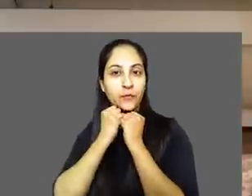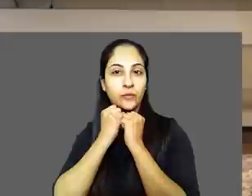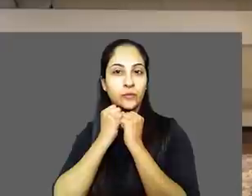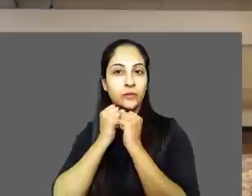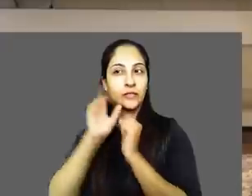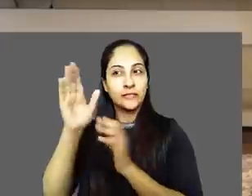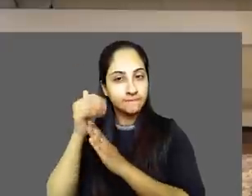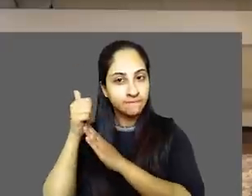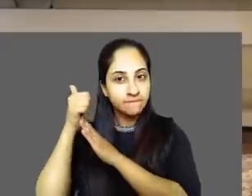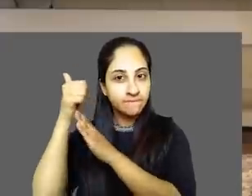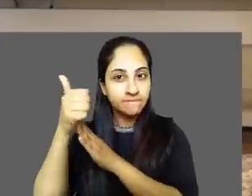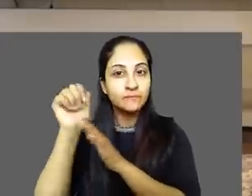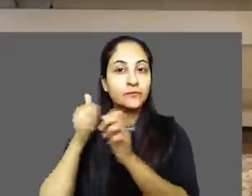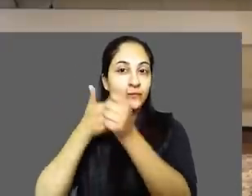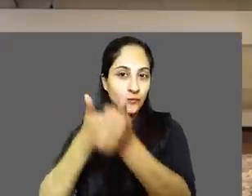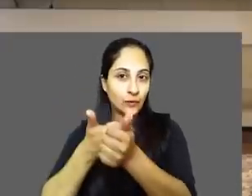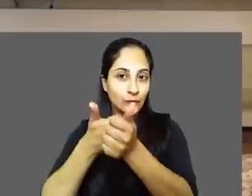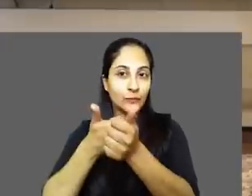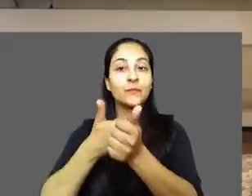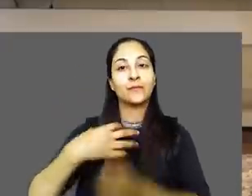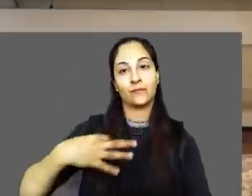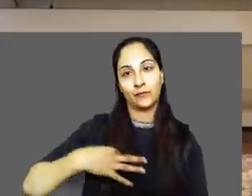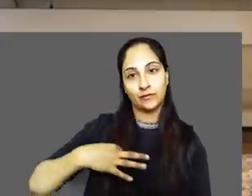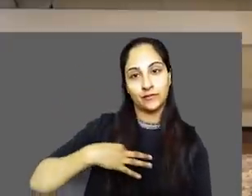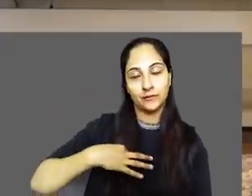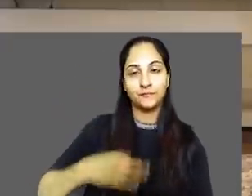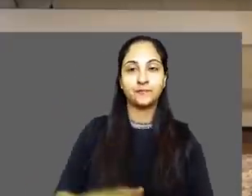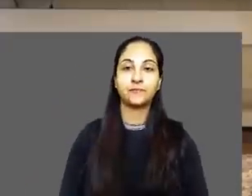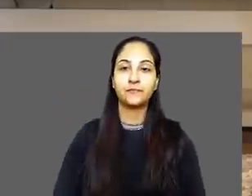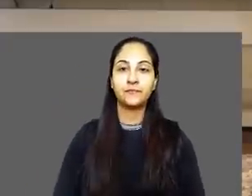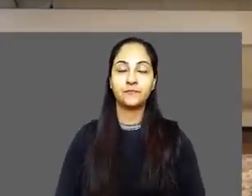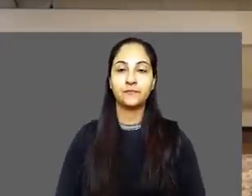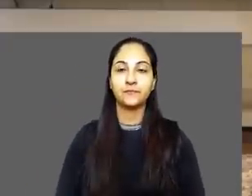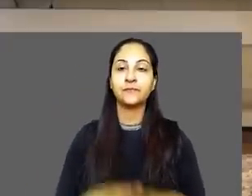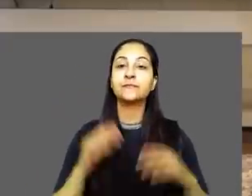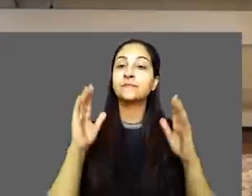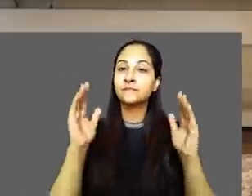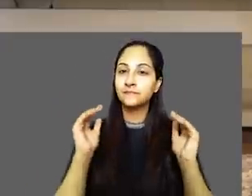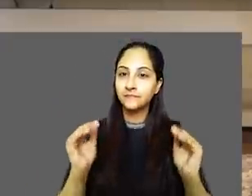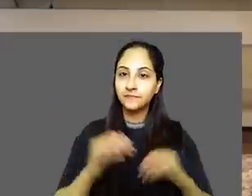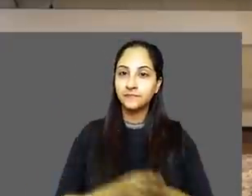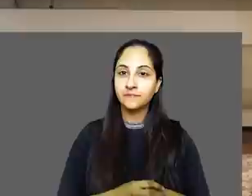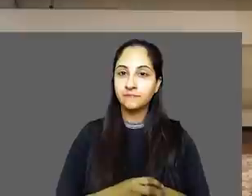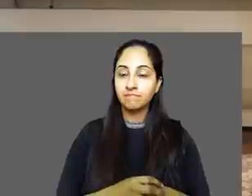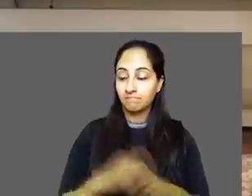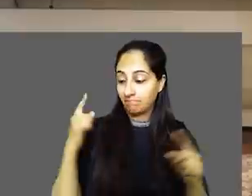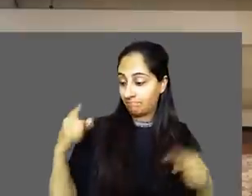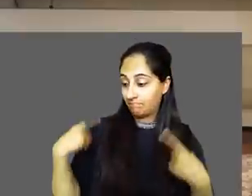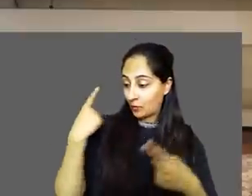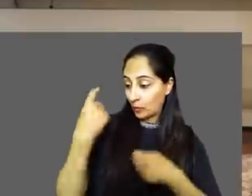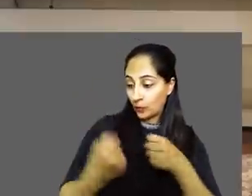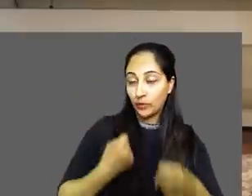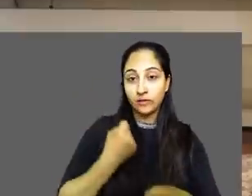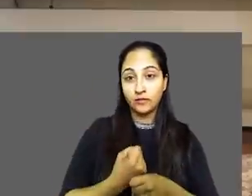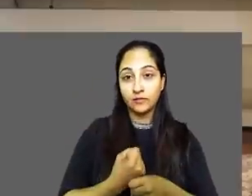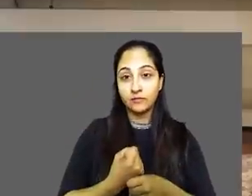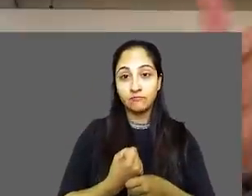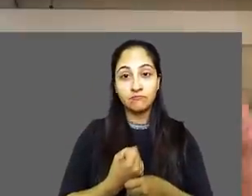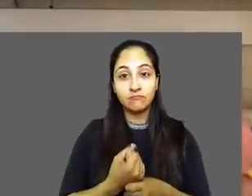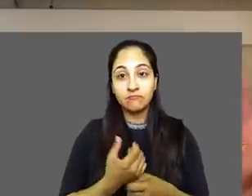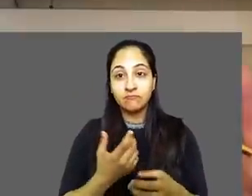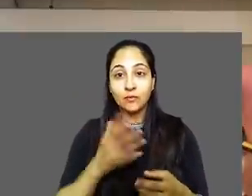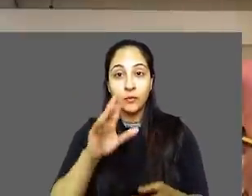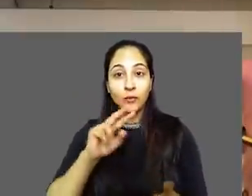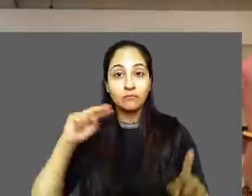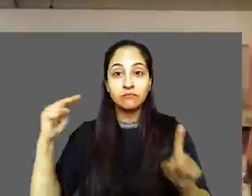that, how have we fared as a Jamaat over the past 12 months or so? You know, what's your assessment been as a Jamaat, how we've, you know, how